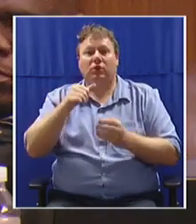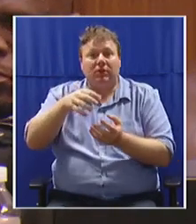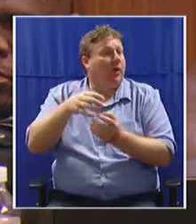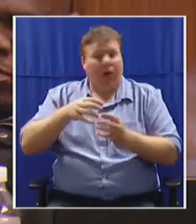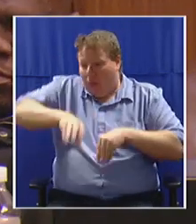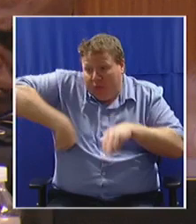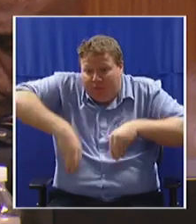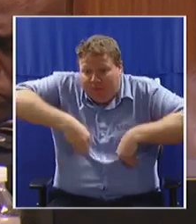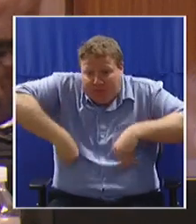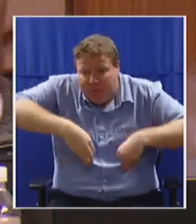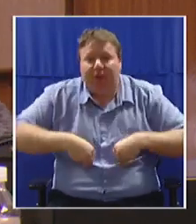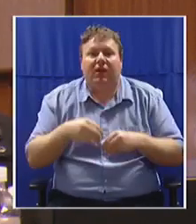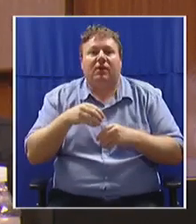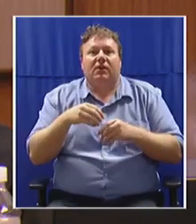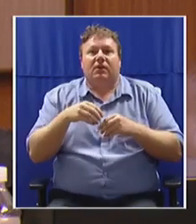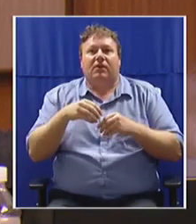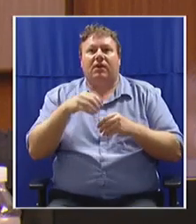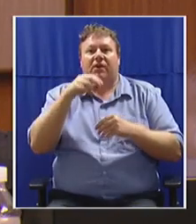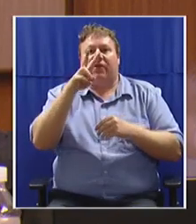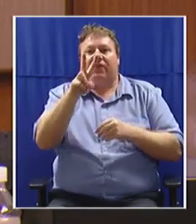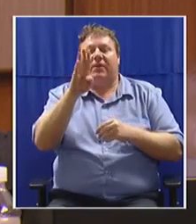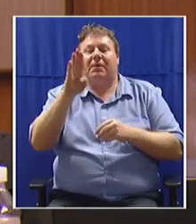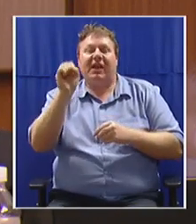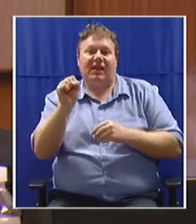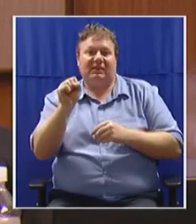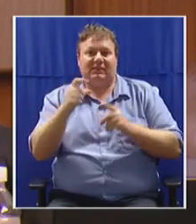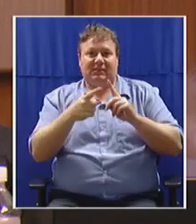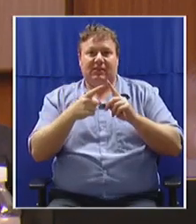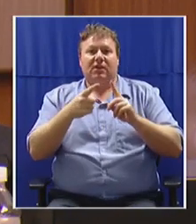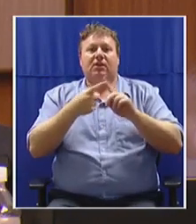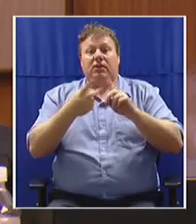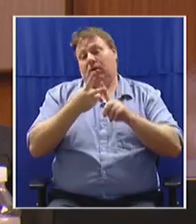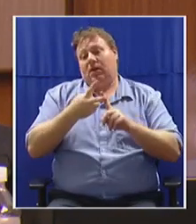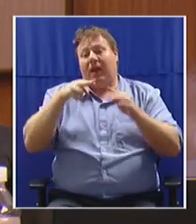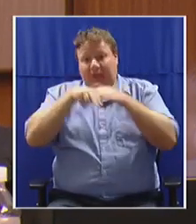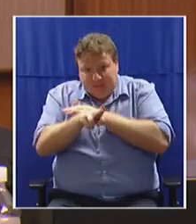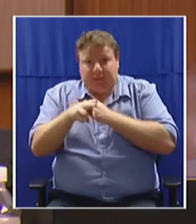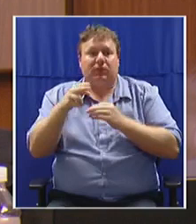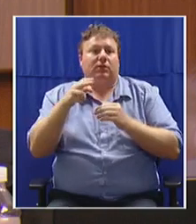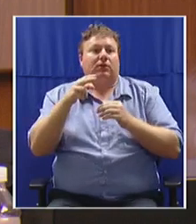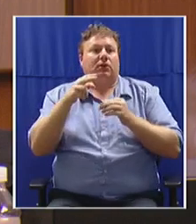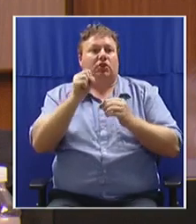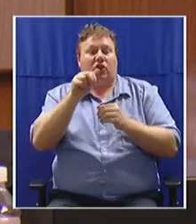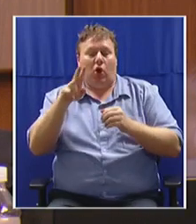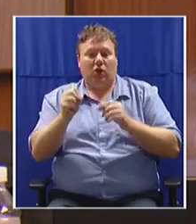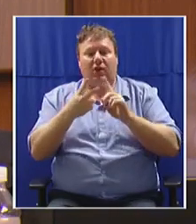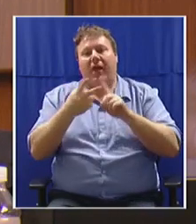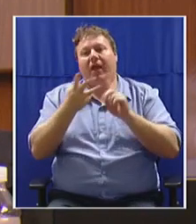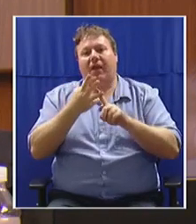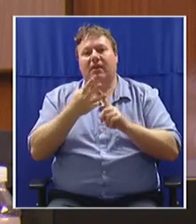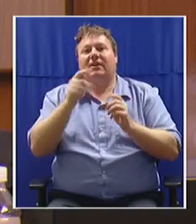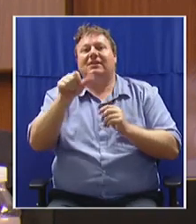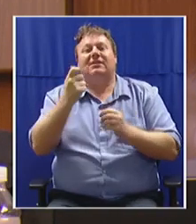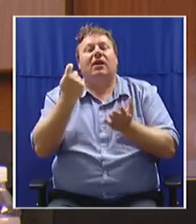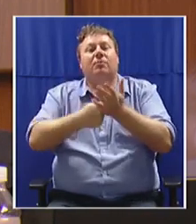have paid their taxes. Now, what are you going to do, Deputy President, to ensure that intelligence is more effective in South